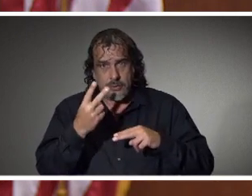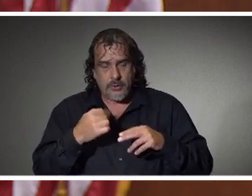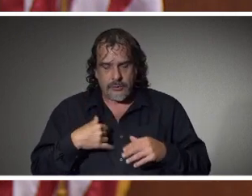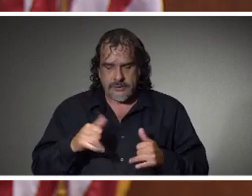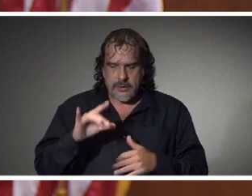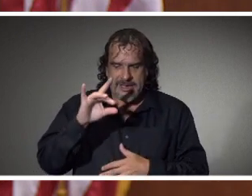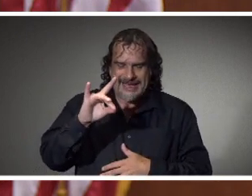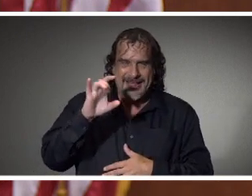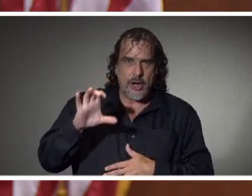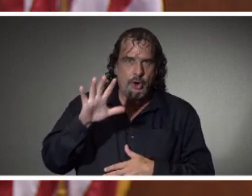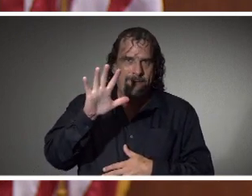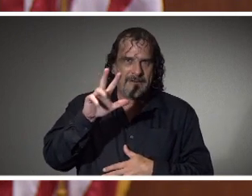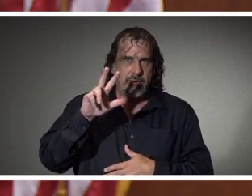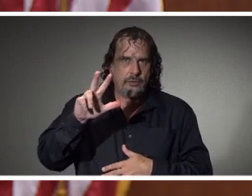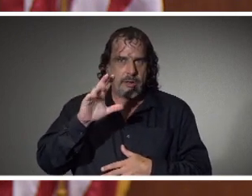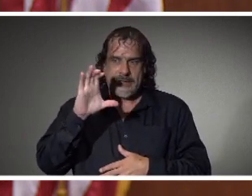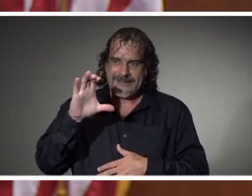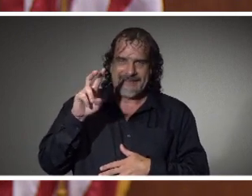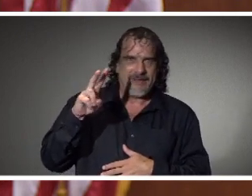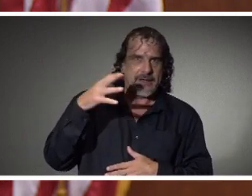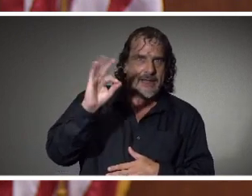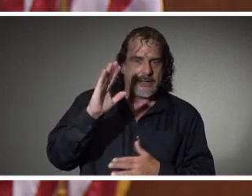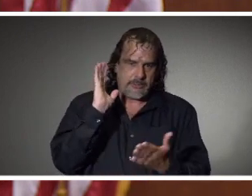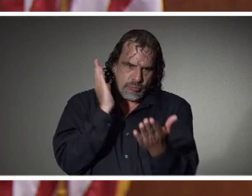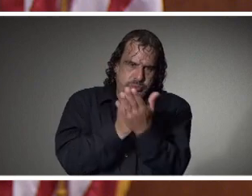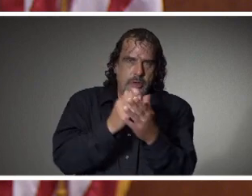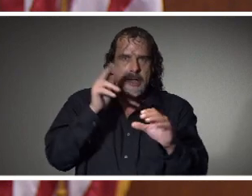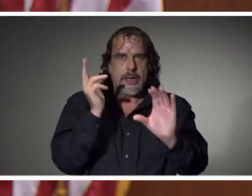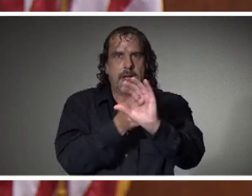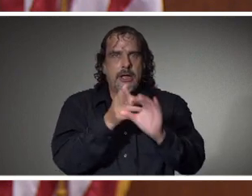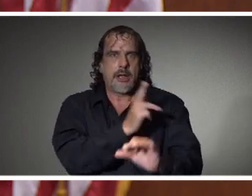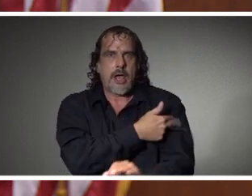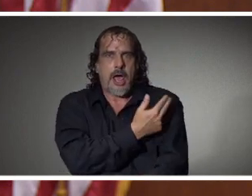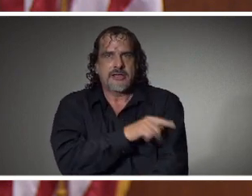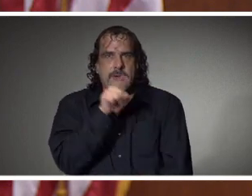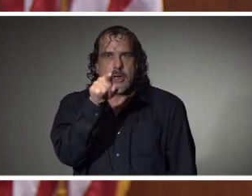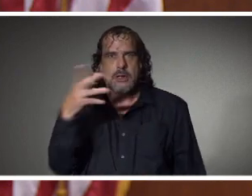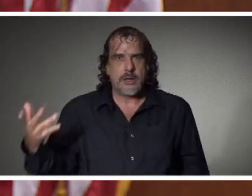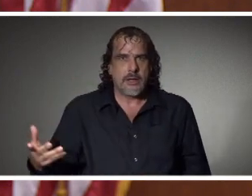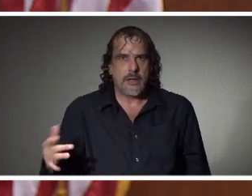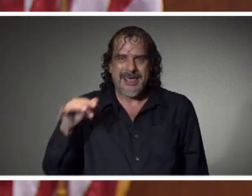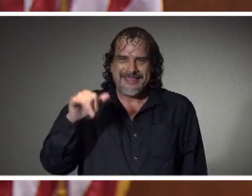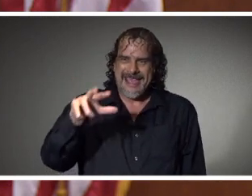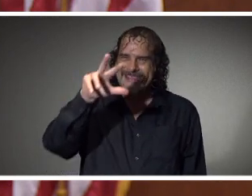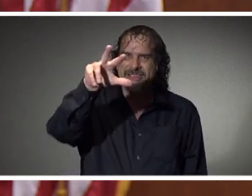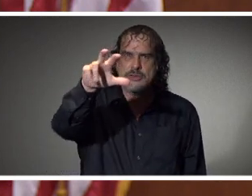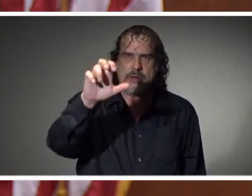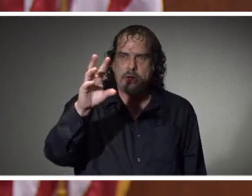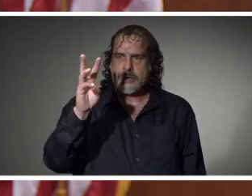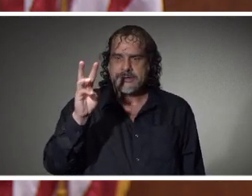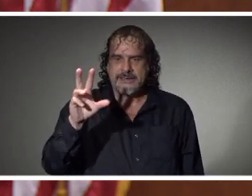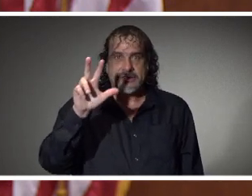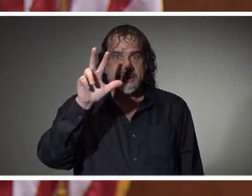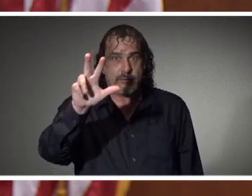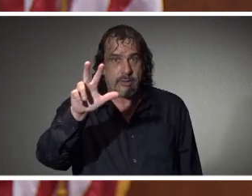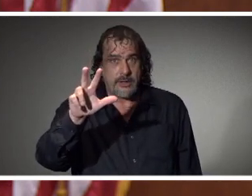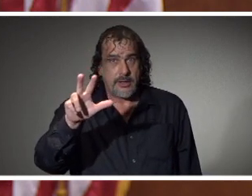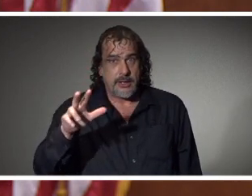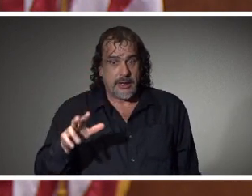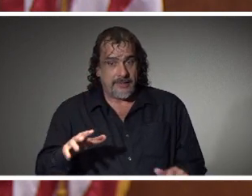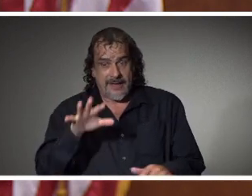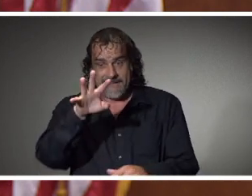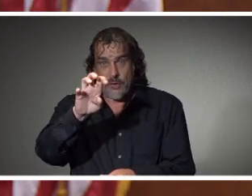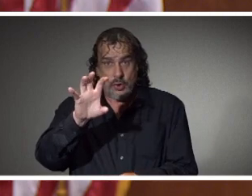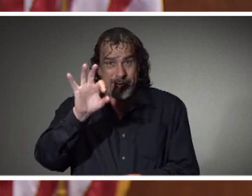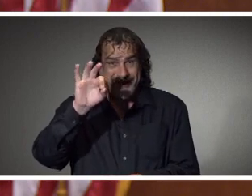853 COVID-19 confirmed patients in our hospitals. That's 363. We had 490